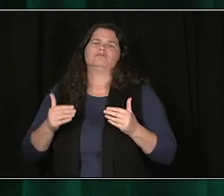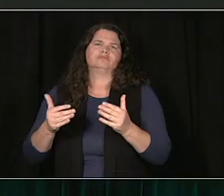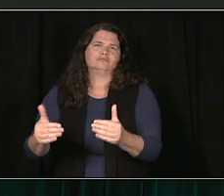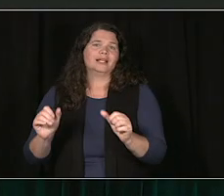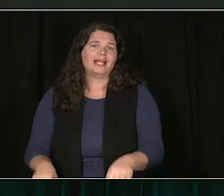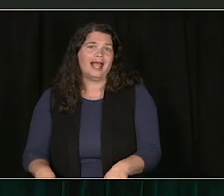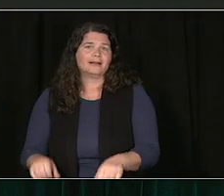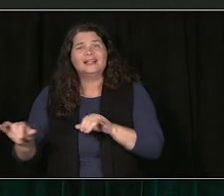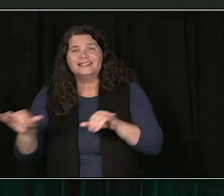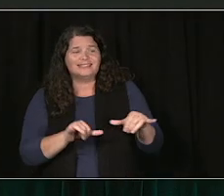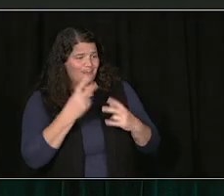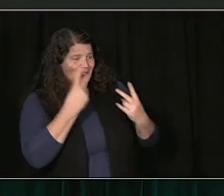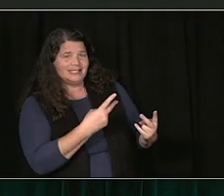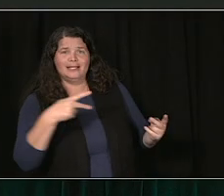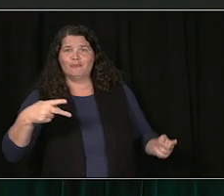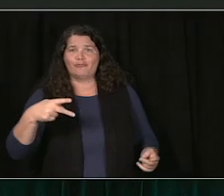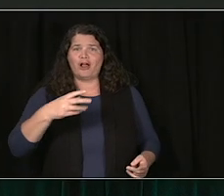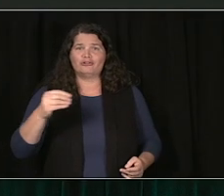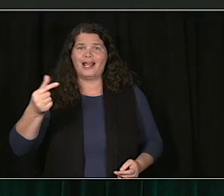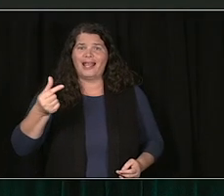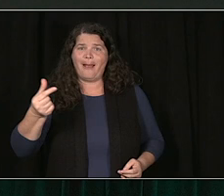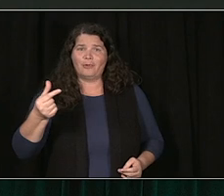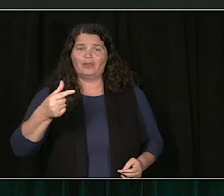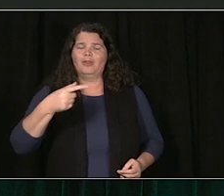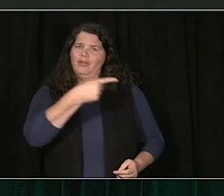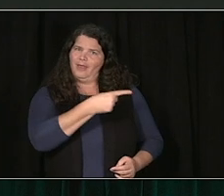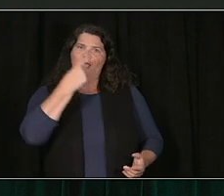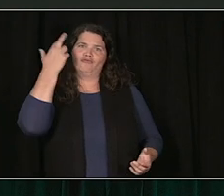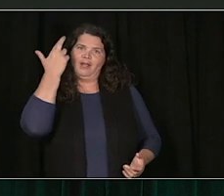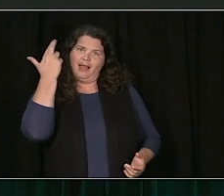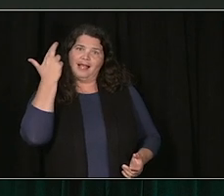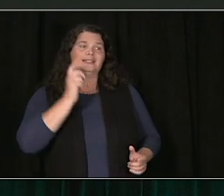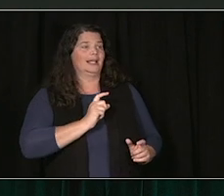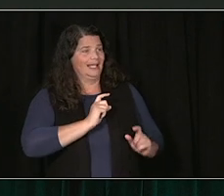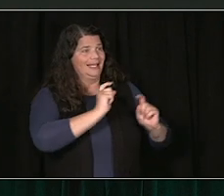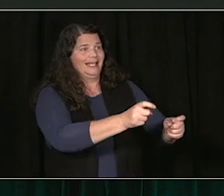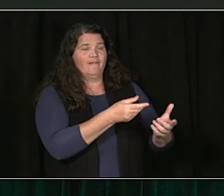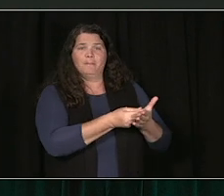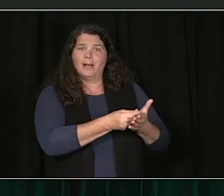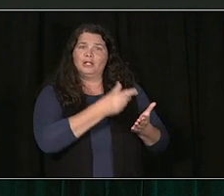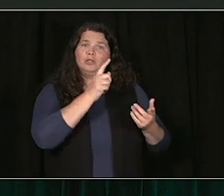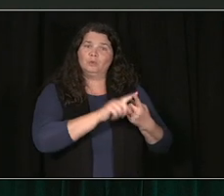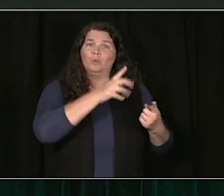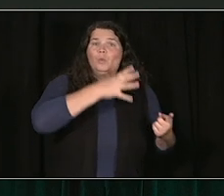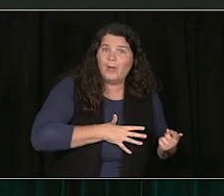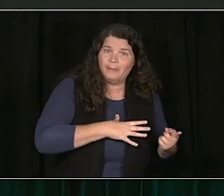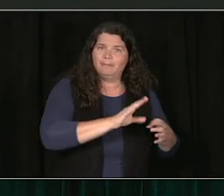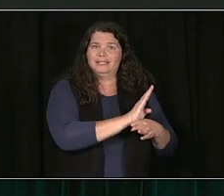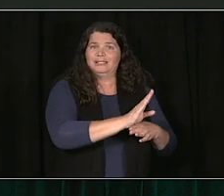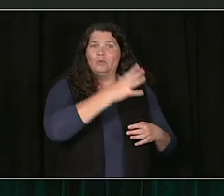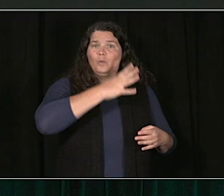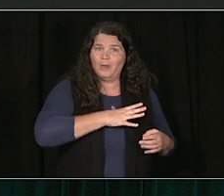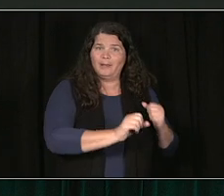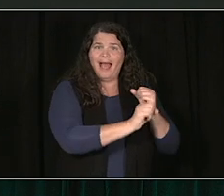Gamble realizes that money given to women businesses, women advertisers, goes much